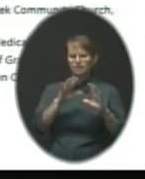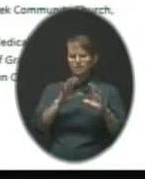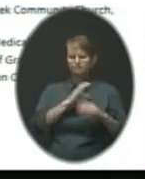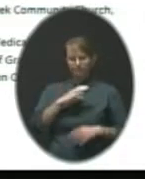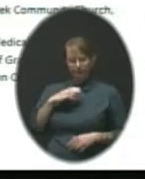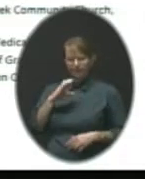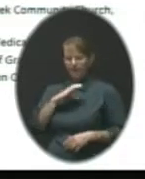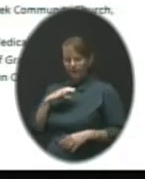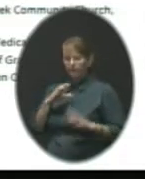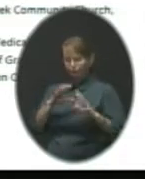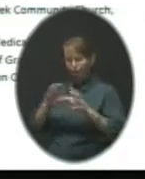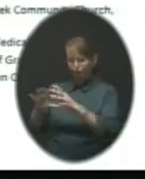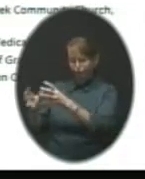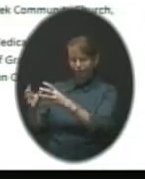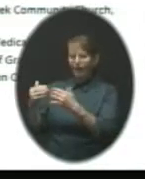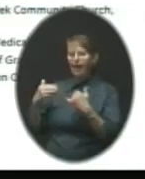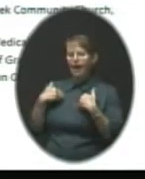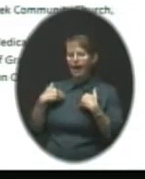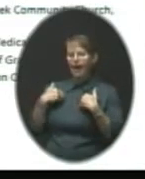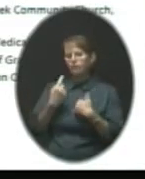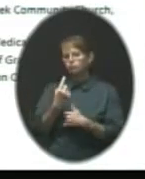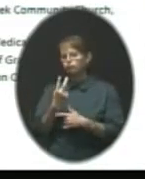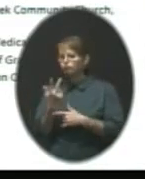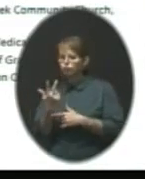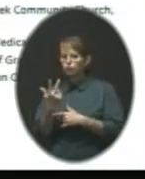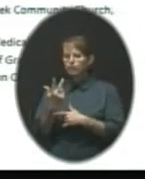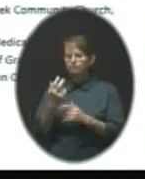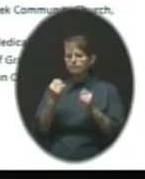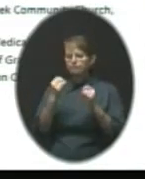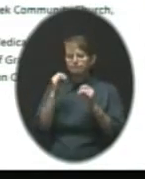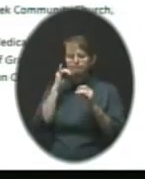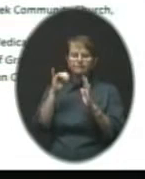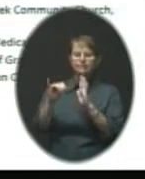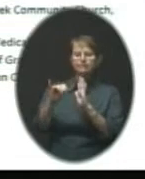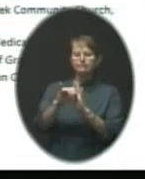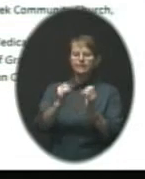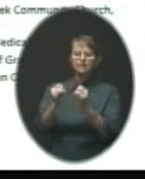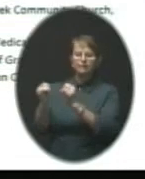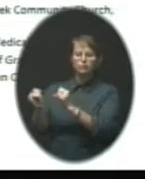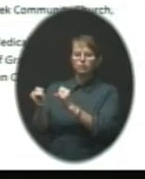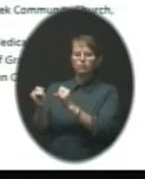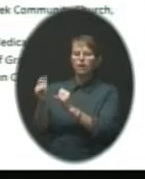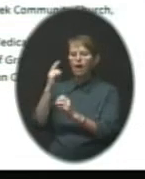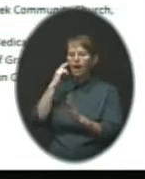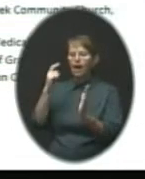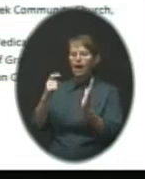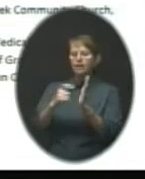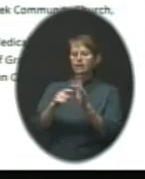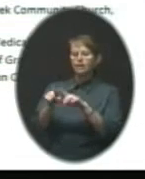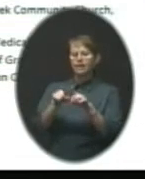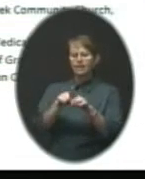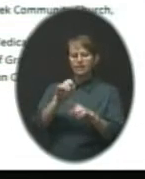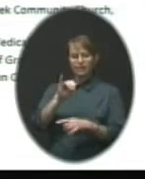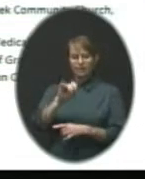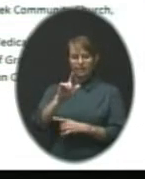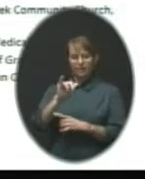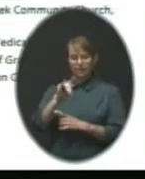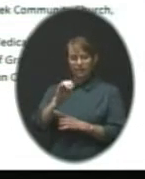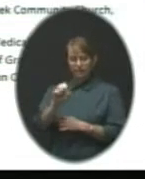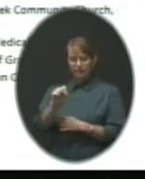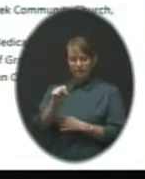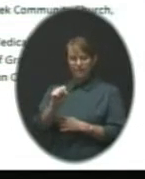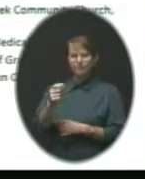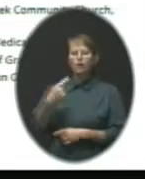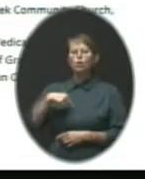an individual that, or two or three that were identified kind of as the leads. And we had an opportunity to work with Hector